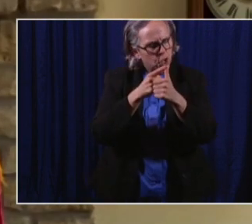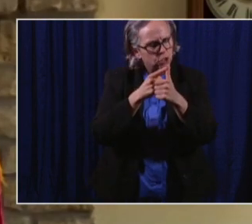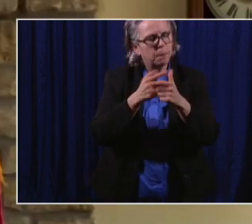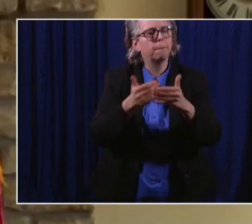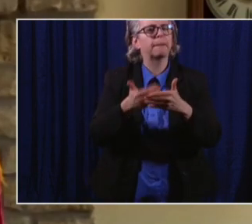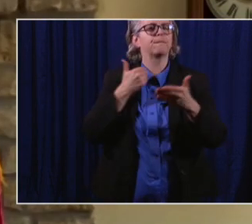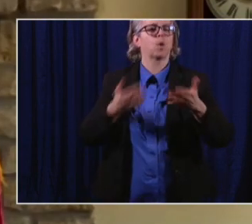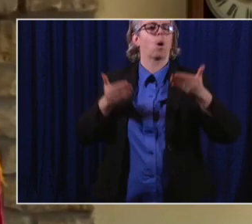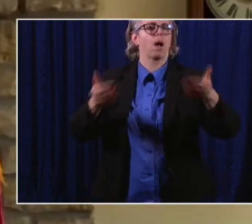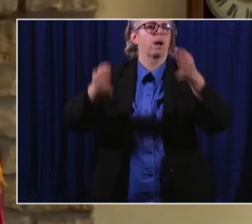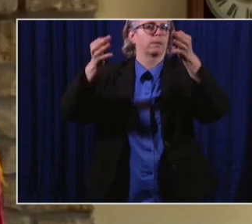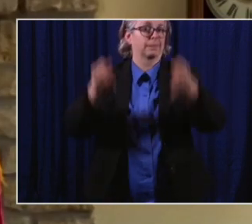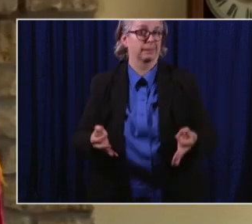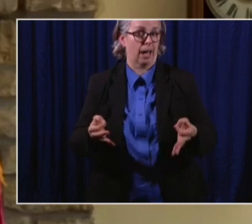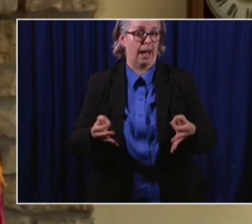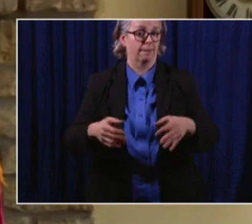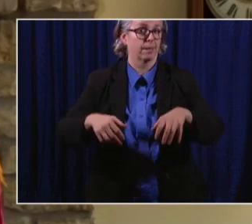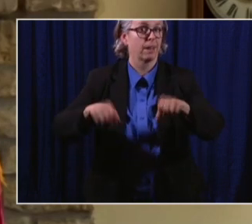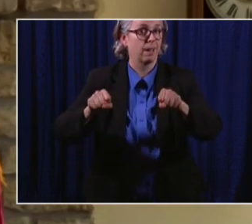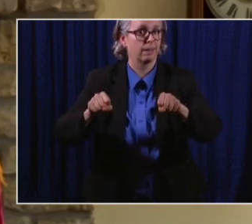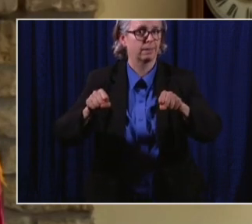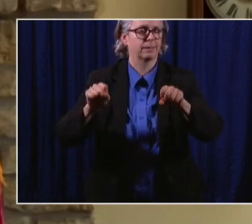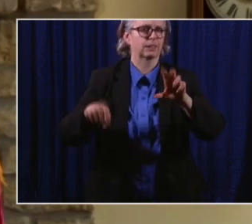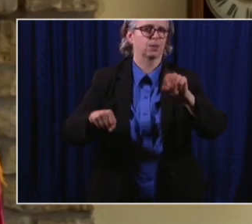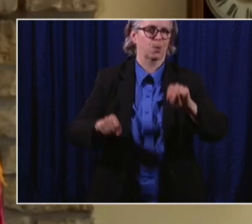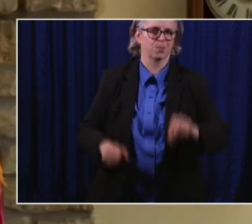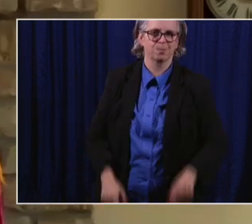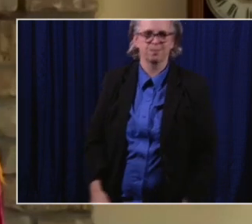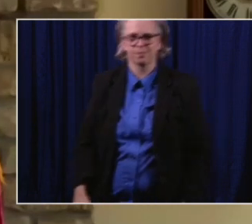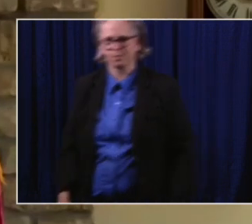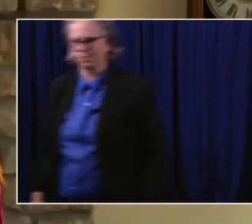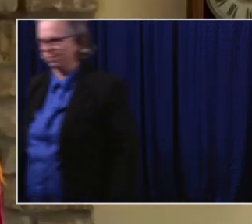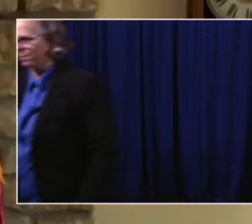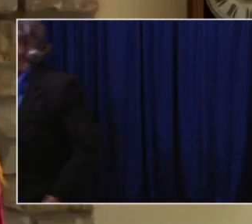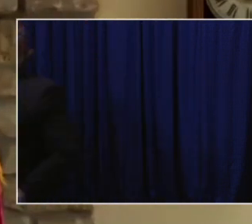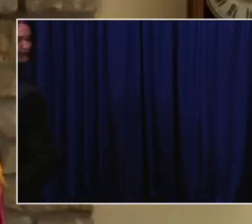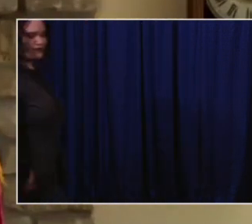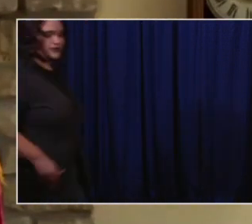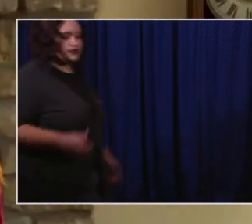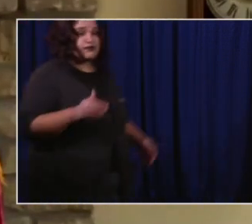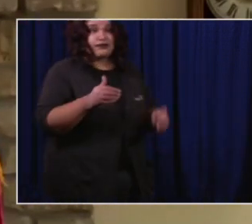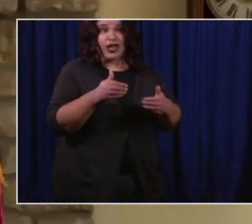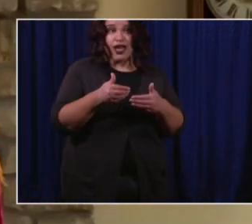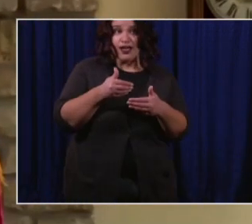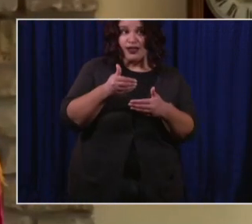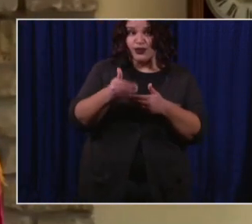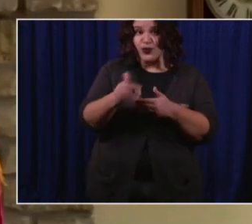Next question is from Andy Chow at Ohio Public Radio and Television. Andy. Hi, Governor.